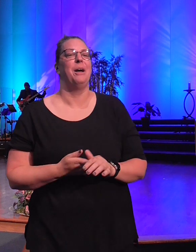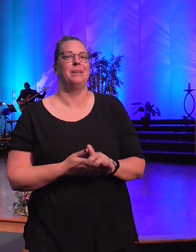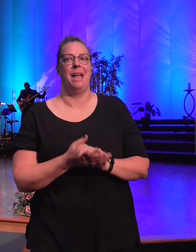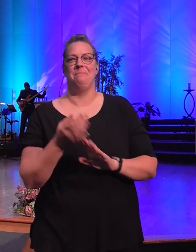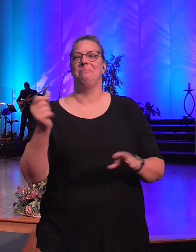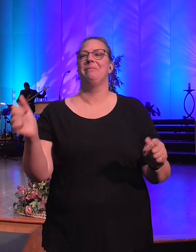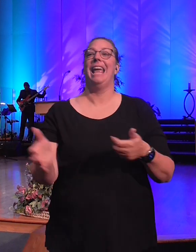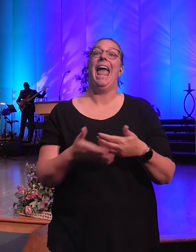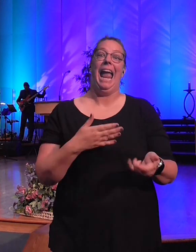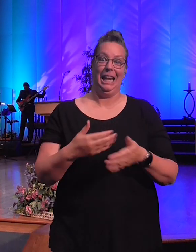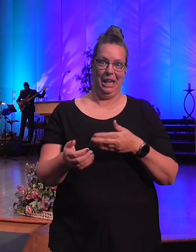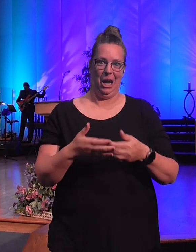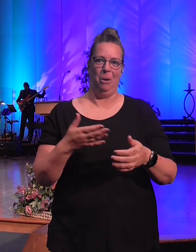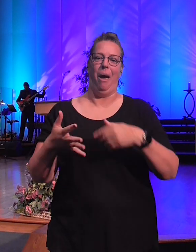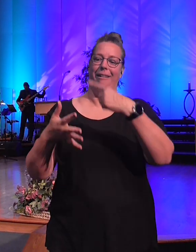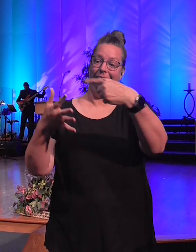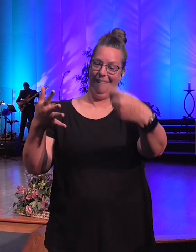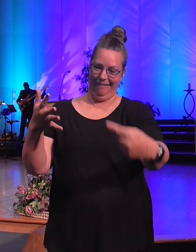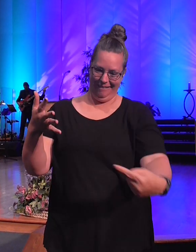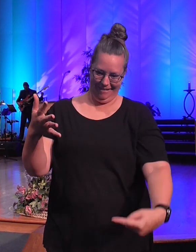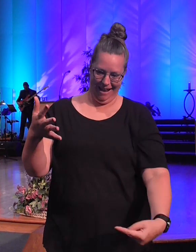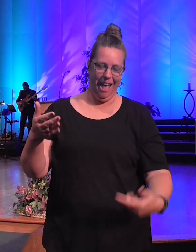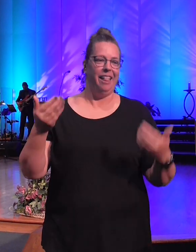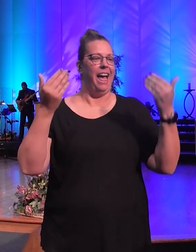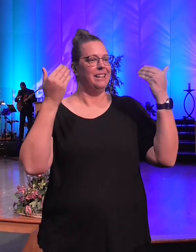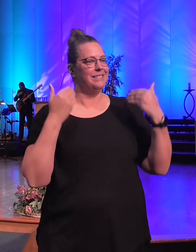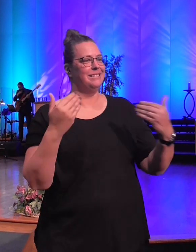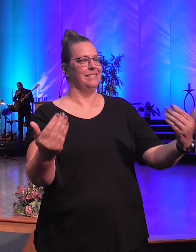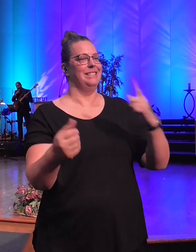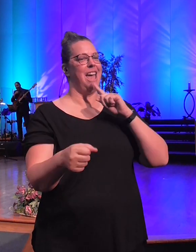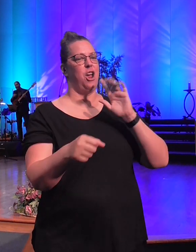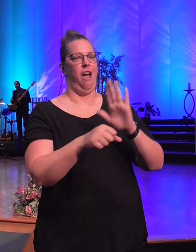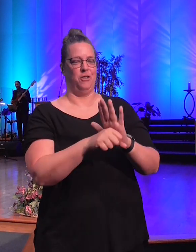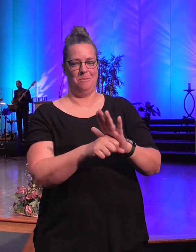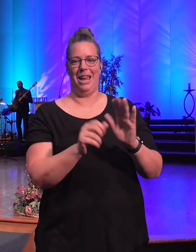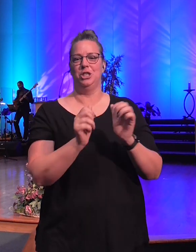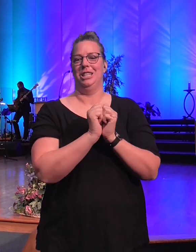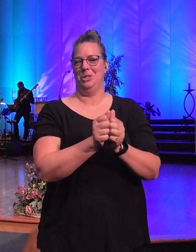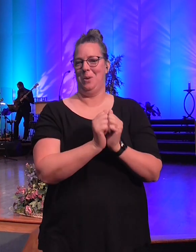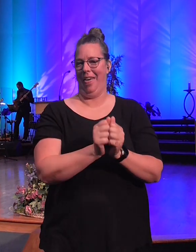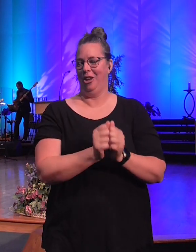Anyway, after all of that, shall we say our offering affirmation now?